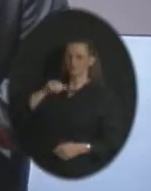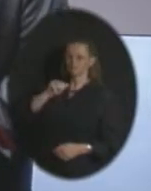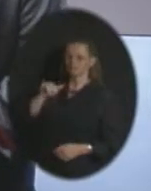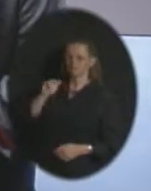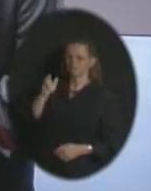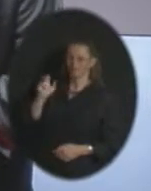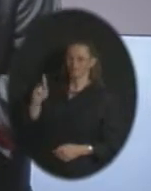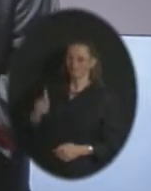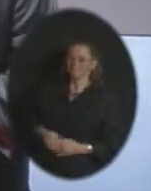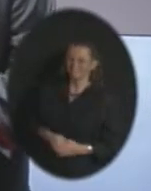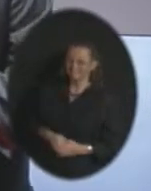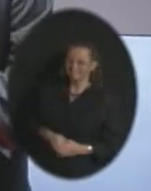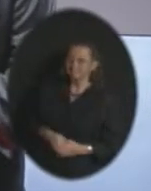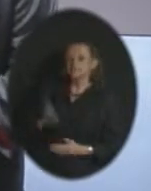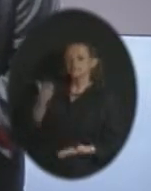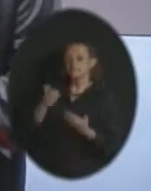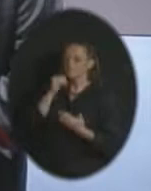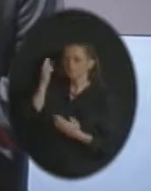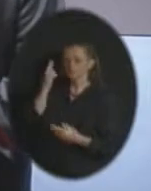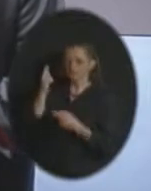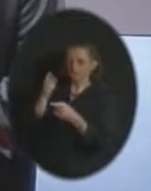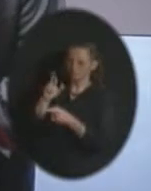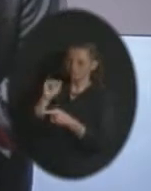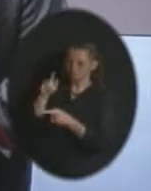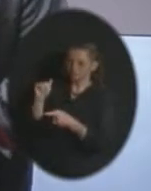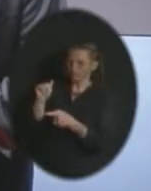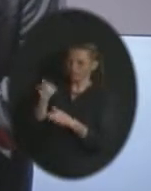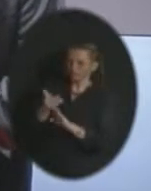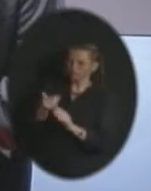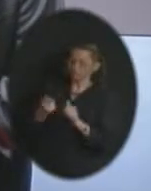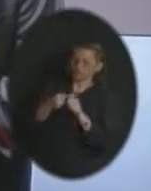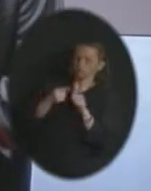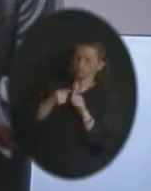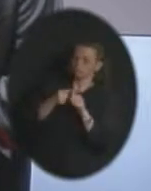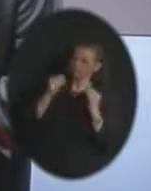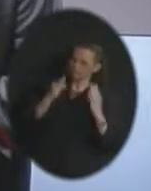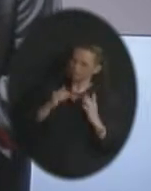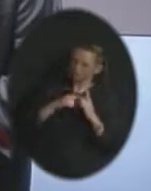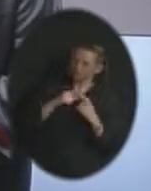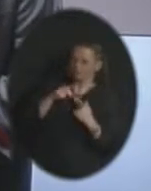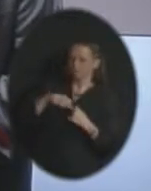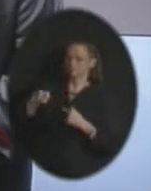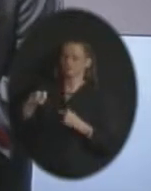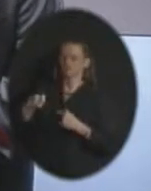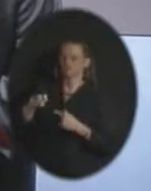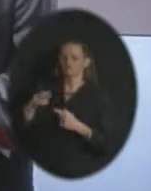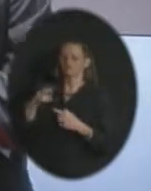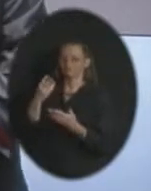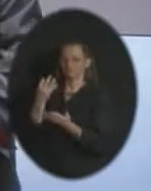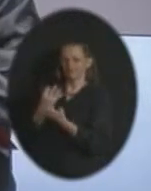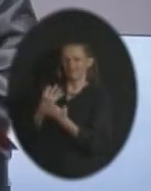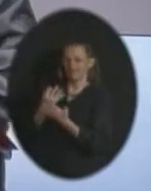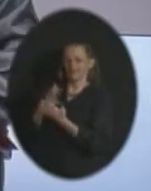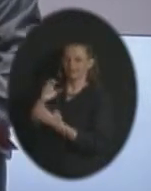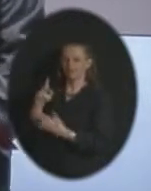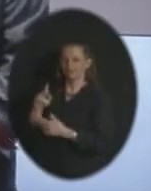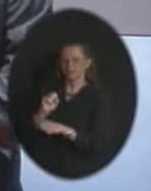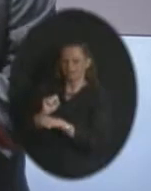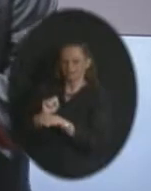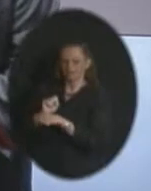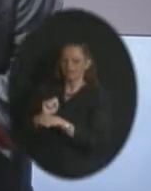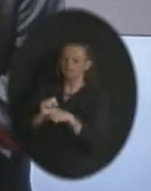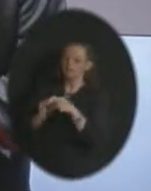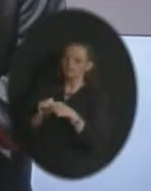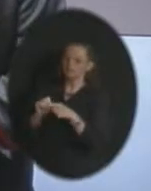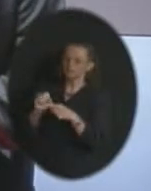Some may not realize that Rita started out to be a teacher before moving into the world of finance and banking. Rita was first elected to the Board of Education